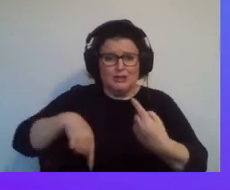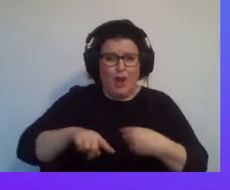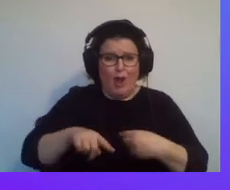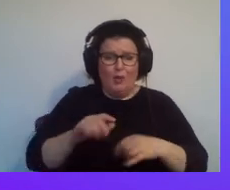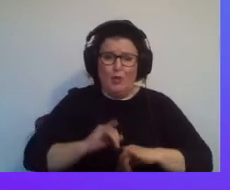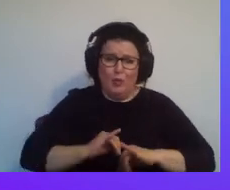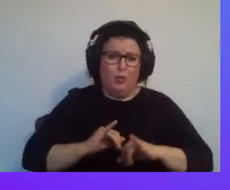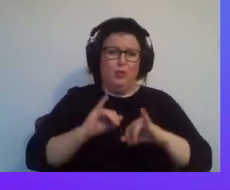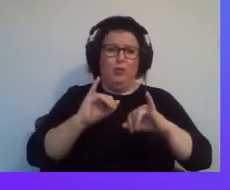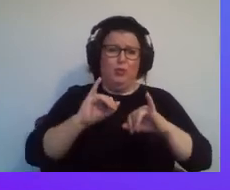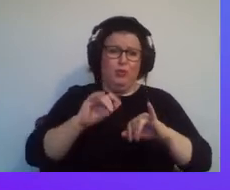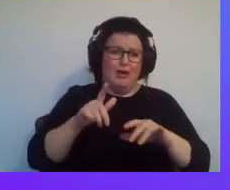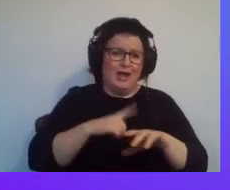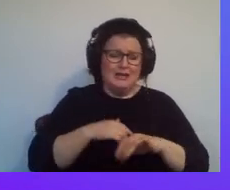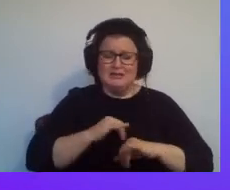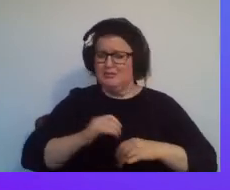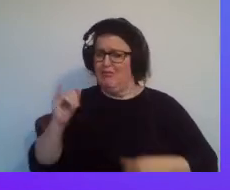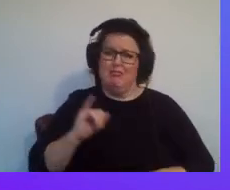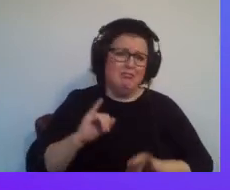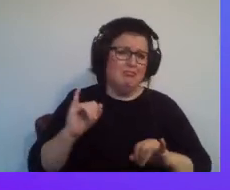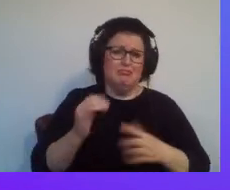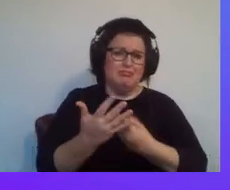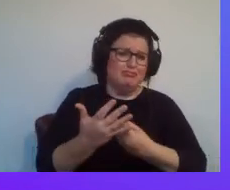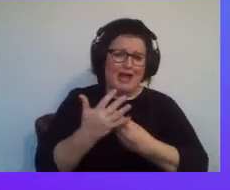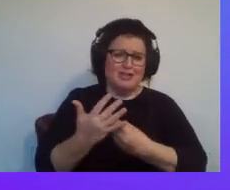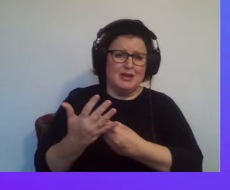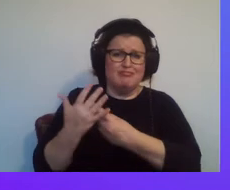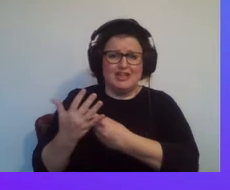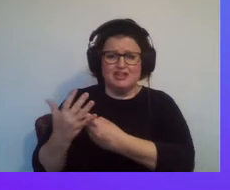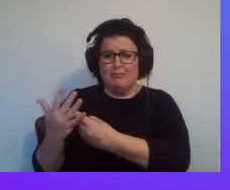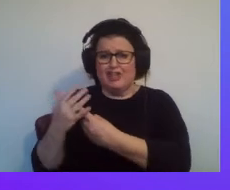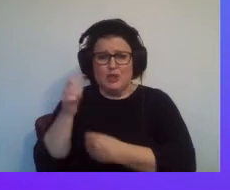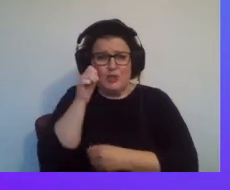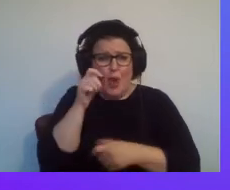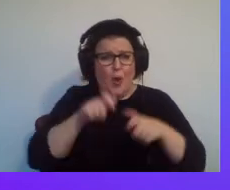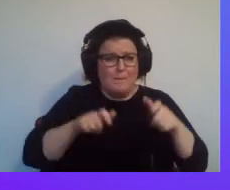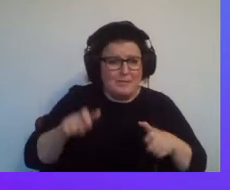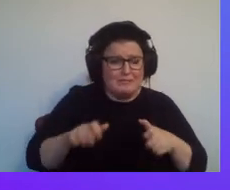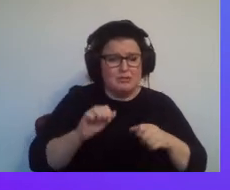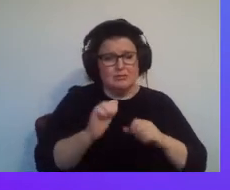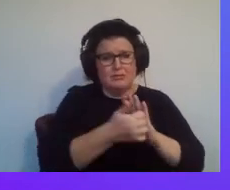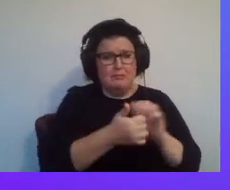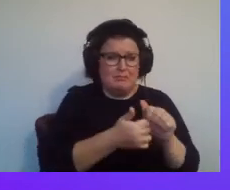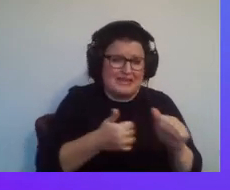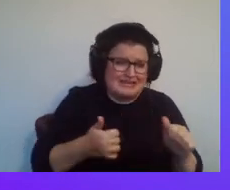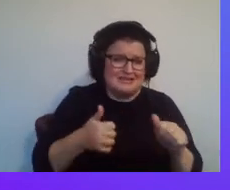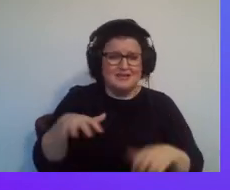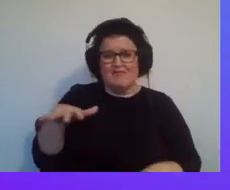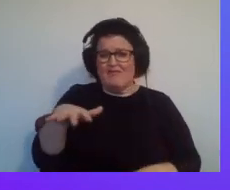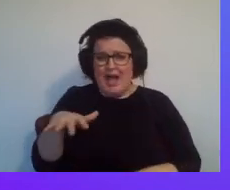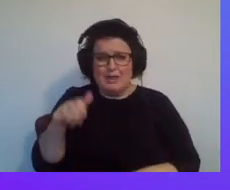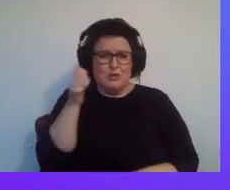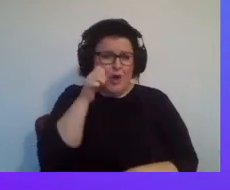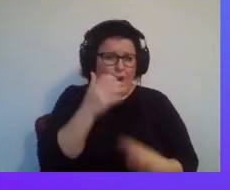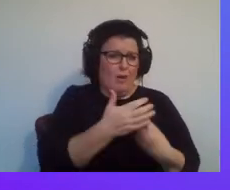on families, on people, on our businesses is severe. So now we are at an important